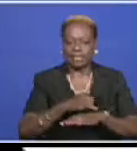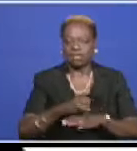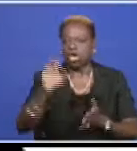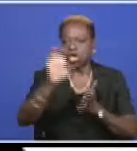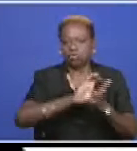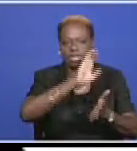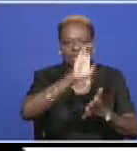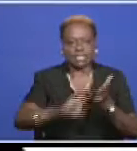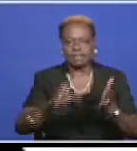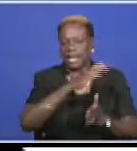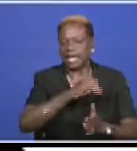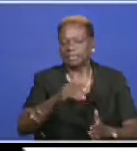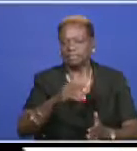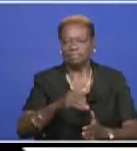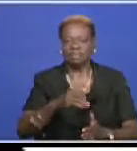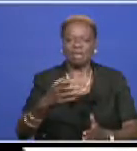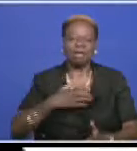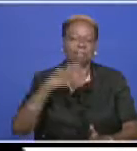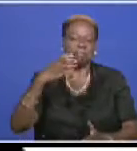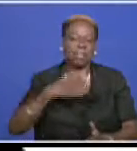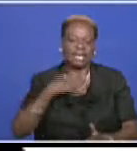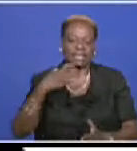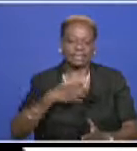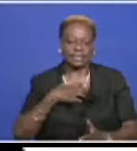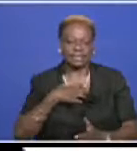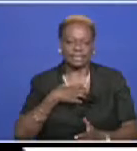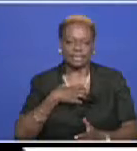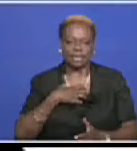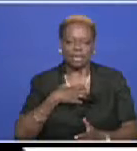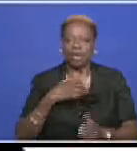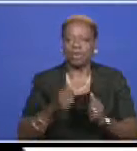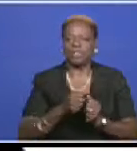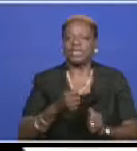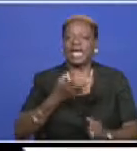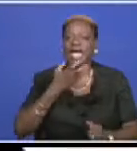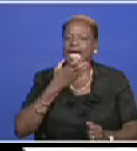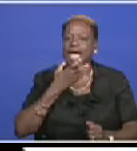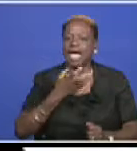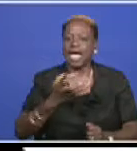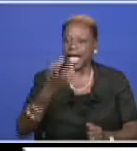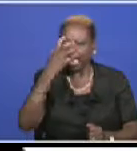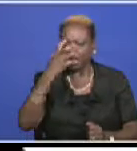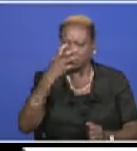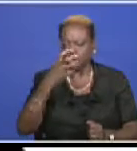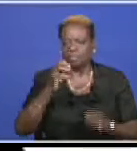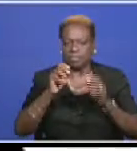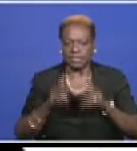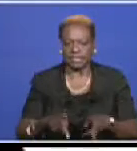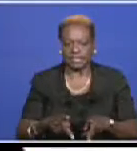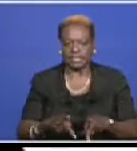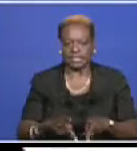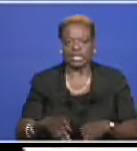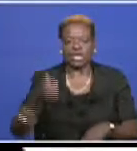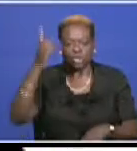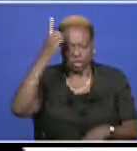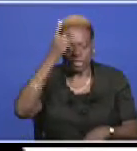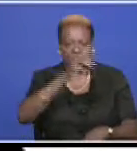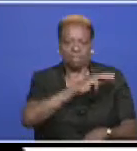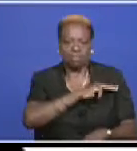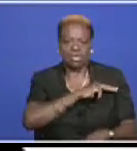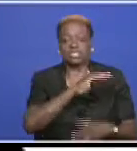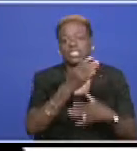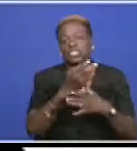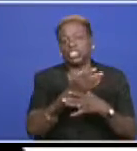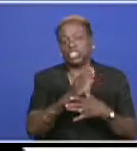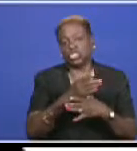criticism and complaints from angry consumers, B.P.L Chairman Donovan Moxey shed some light on the challenges and what officials are doing